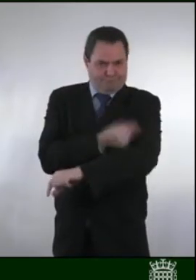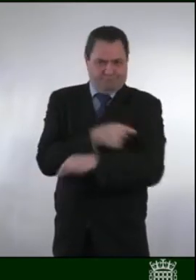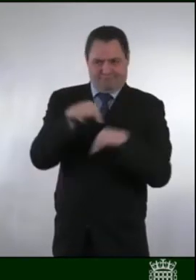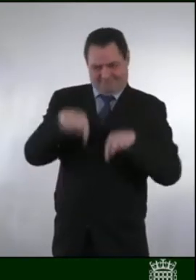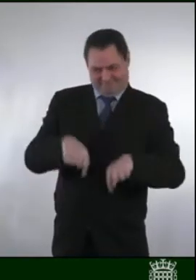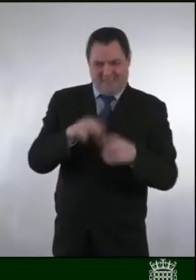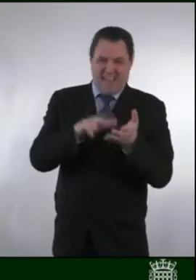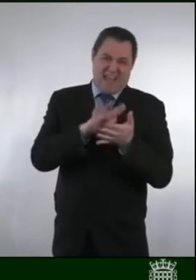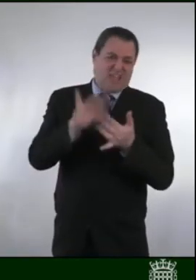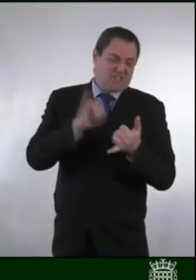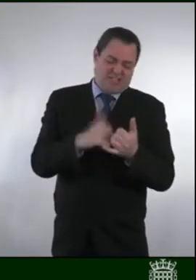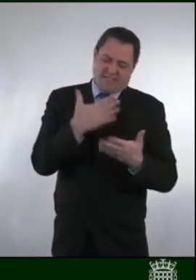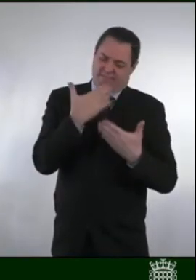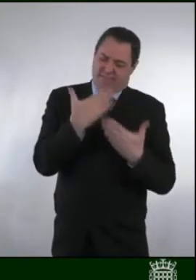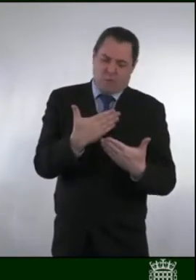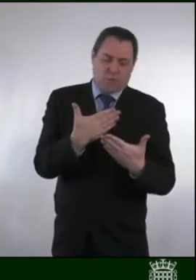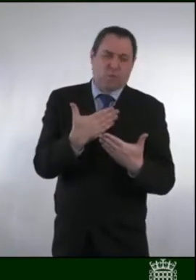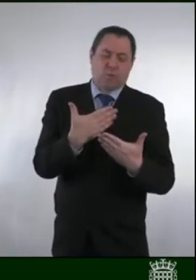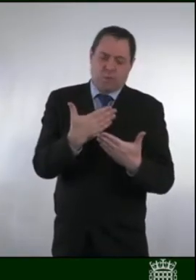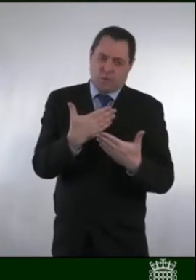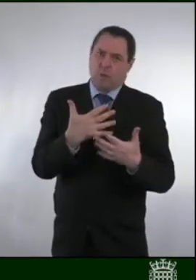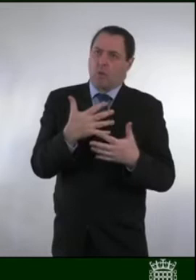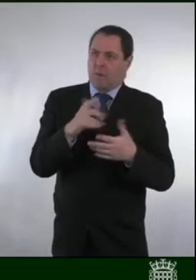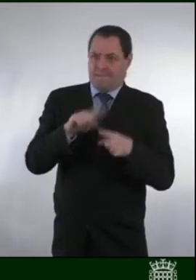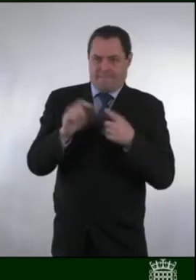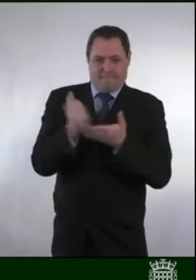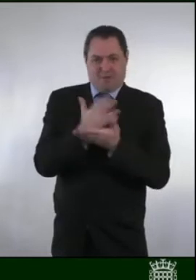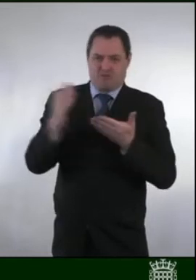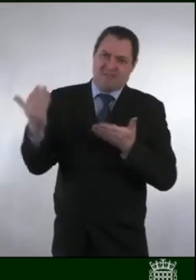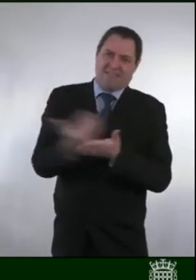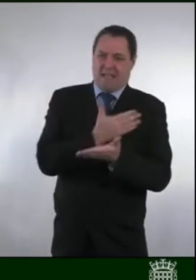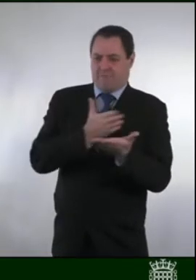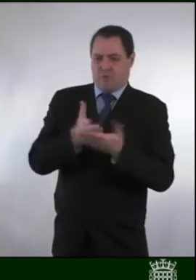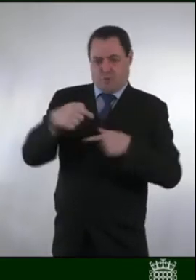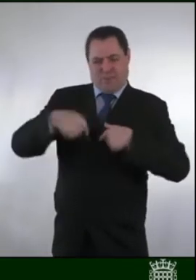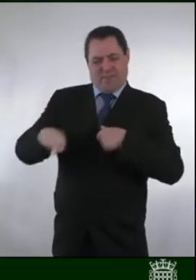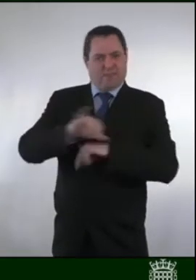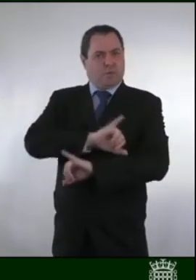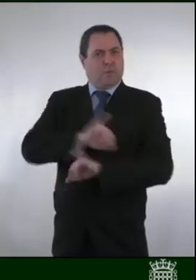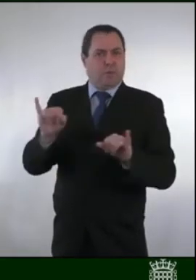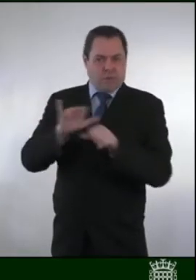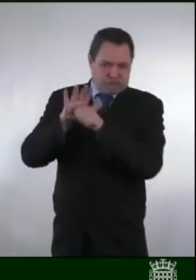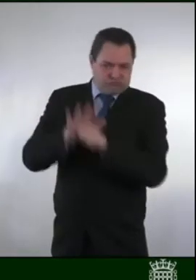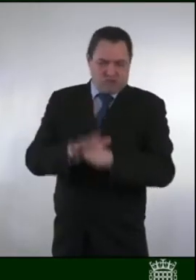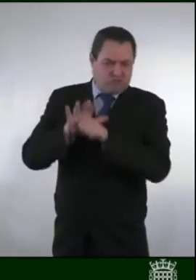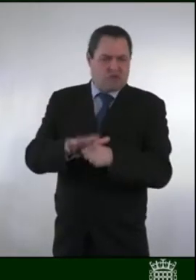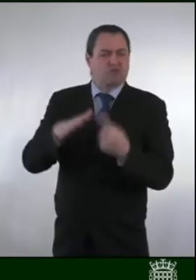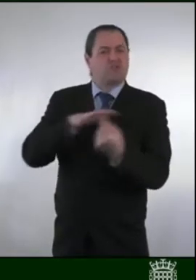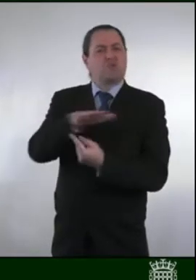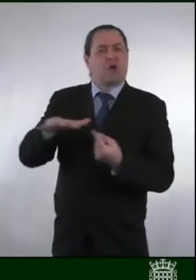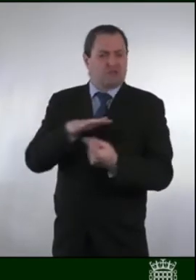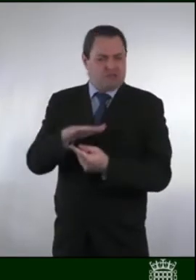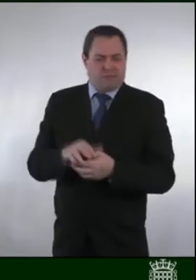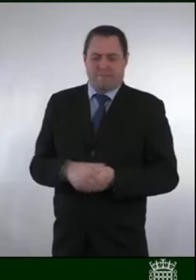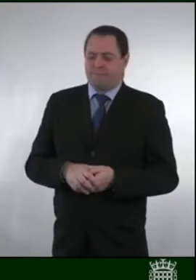are also doing so much to keep us safe under the most extraordinary pressure. Mr. Speaker, it's